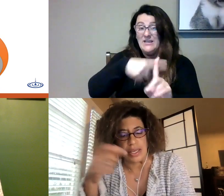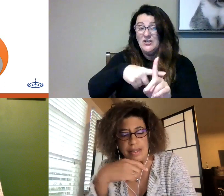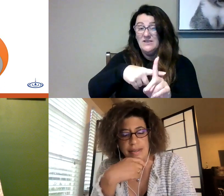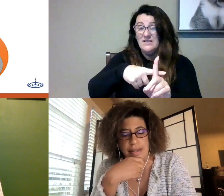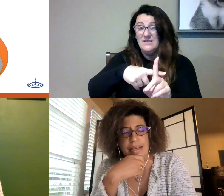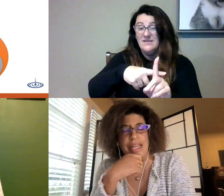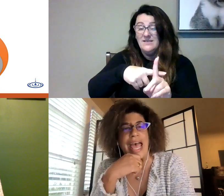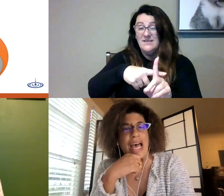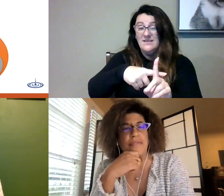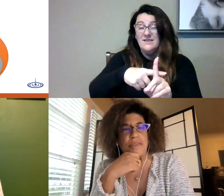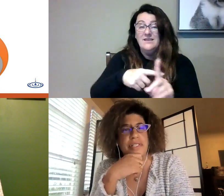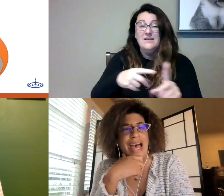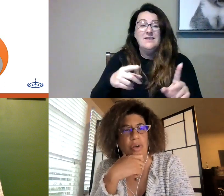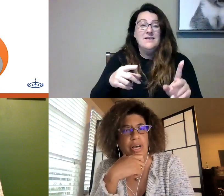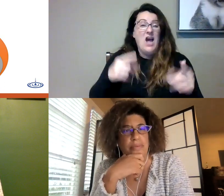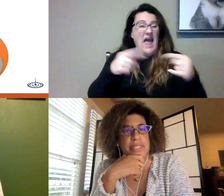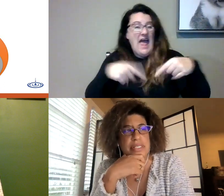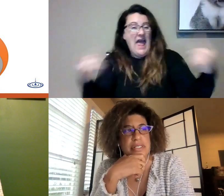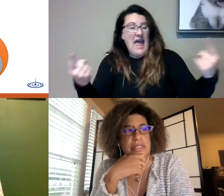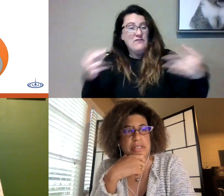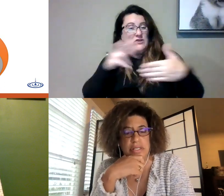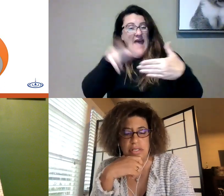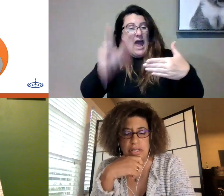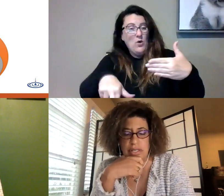producing adverse outcomes